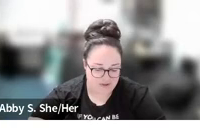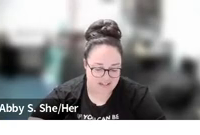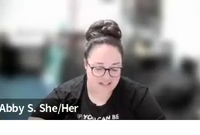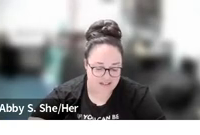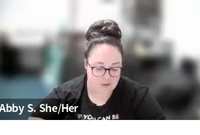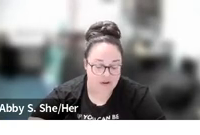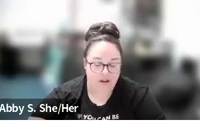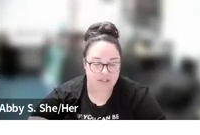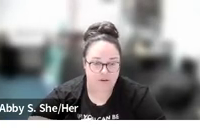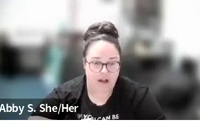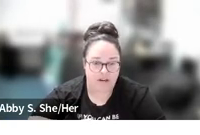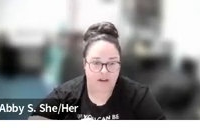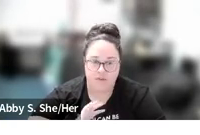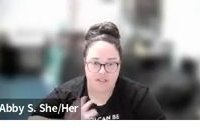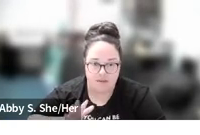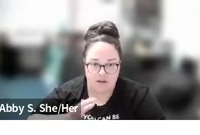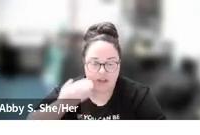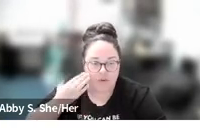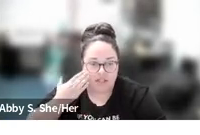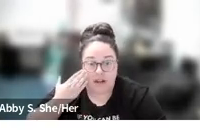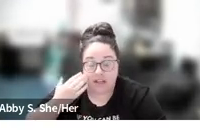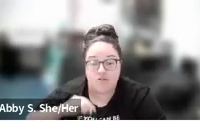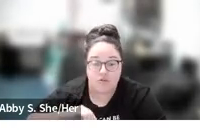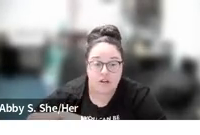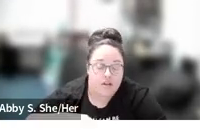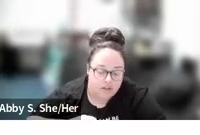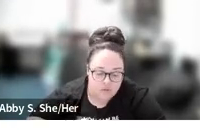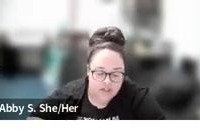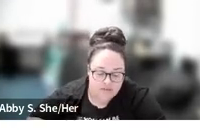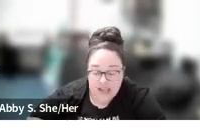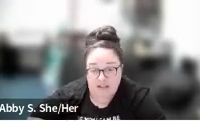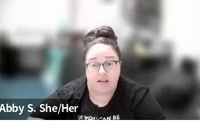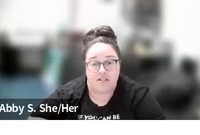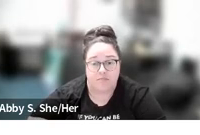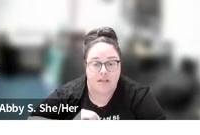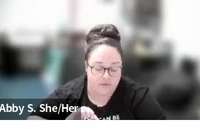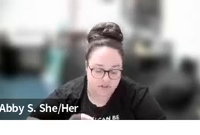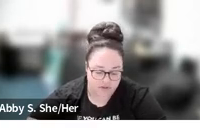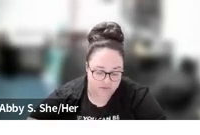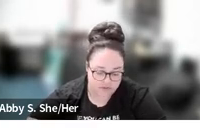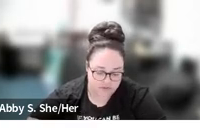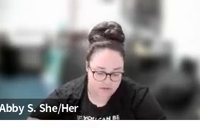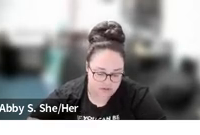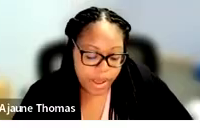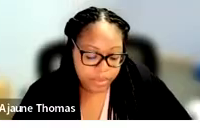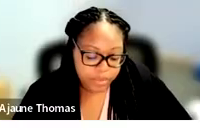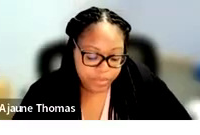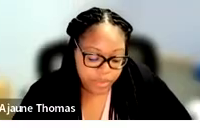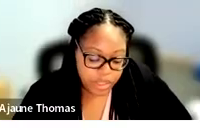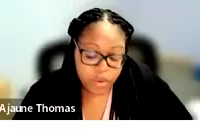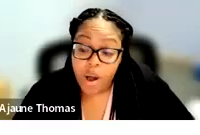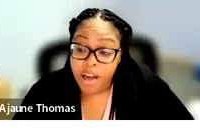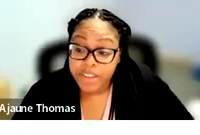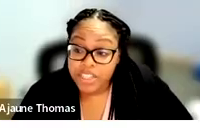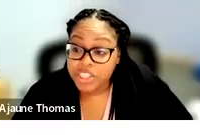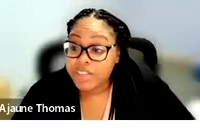see which ones, because you can also, on, I don't know if it's the same on iOS, but on Android, you can even add custom sounds too. Oh, wow.